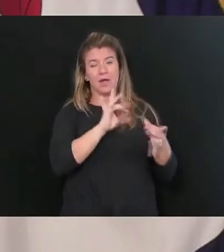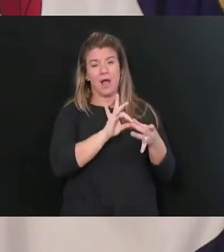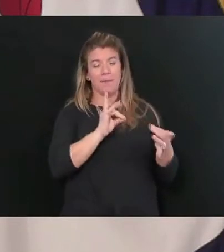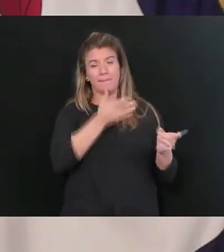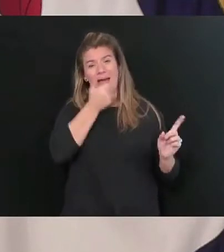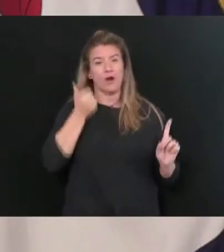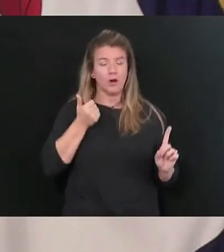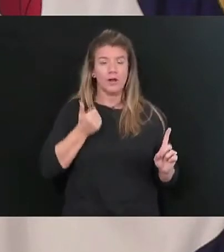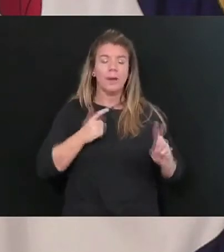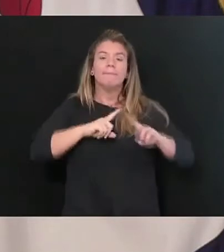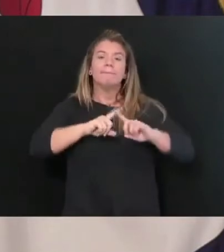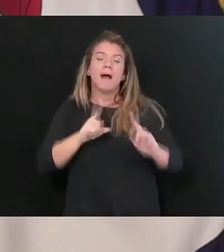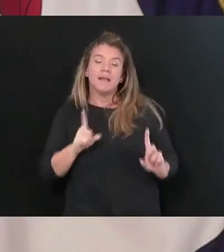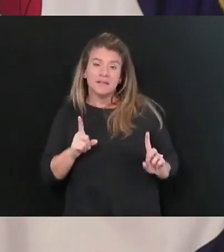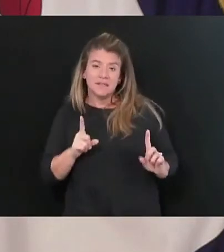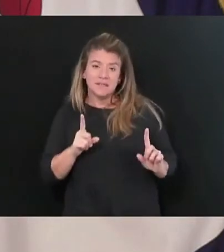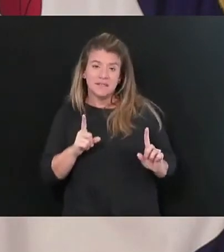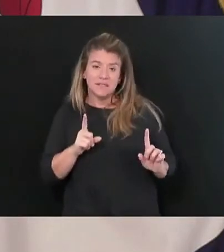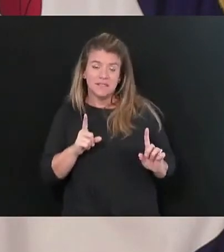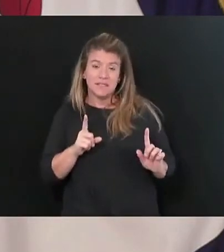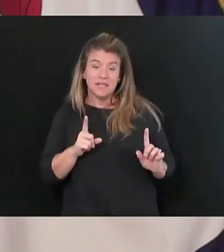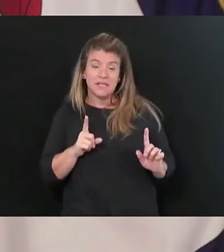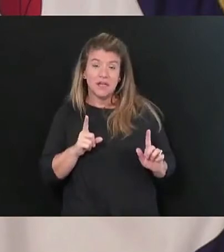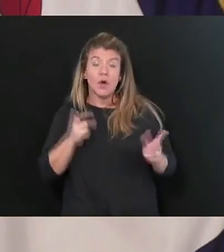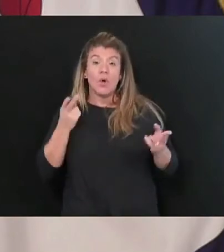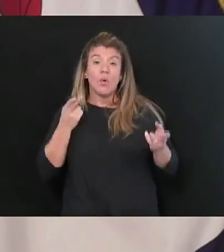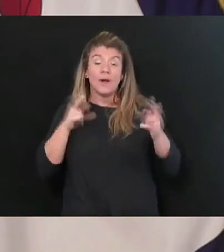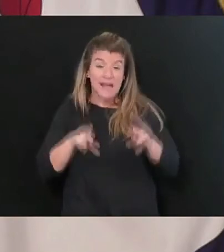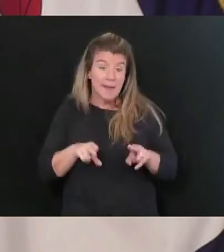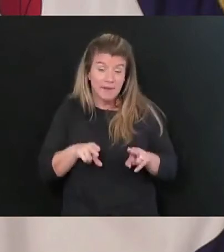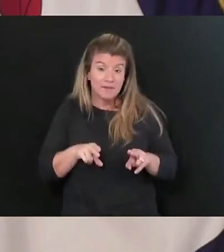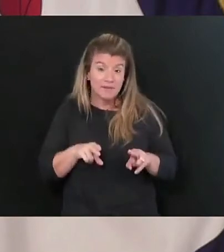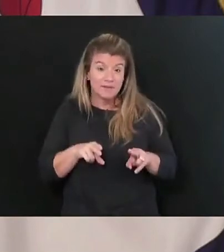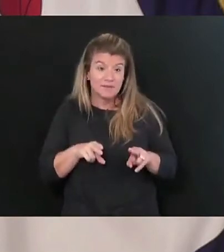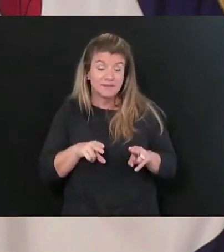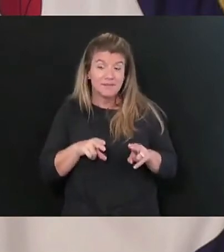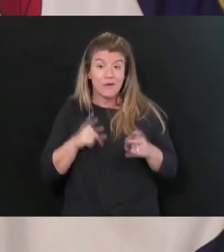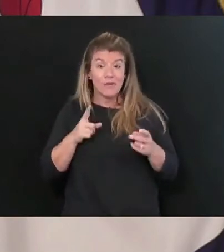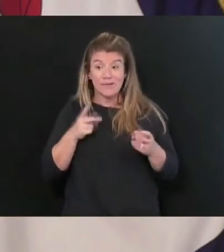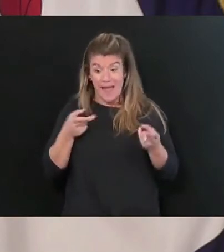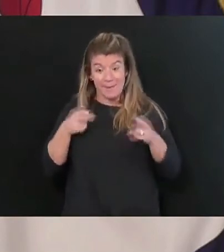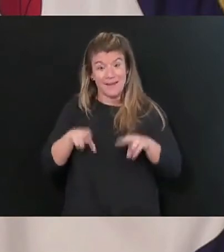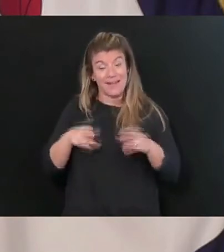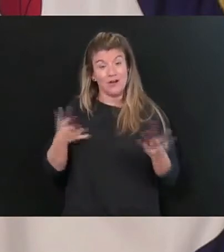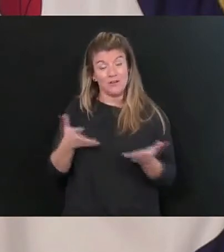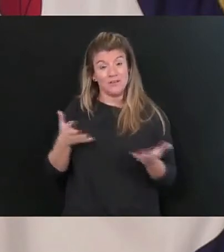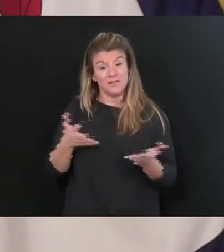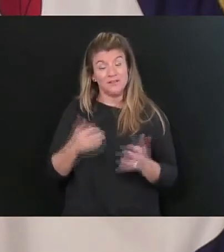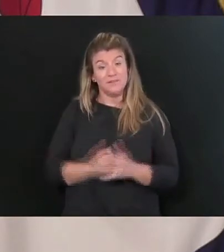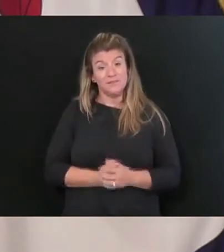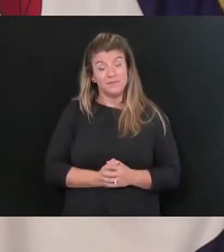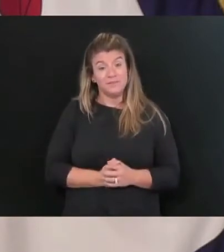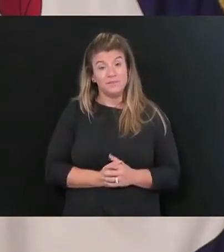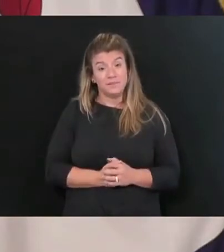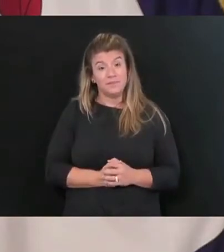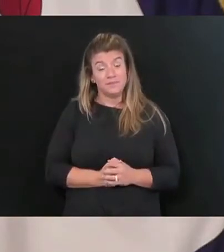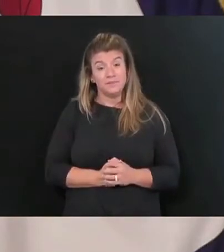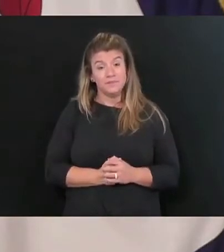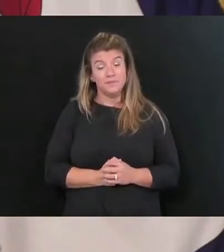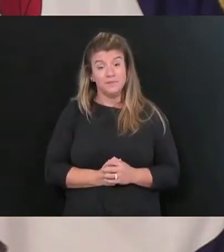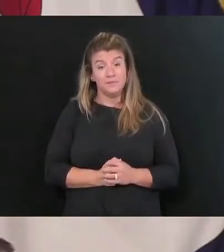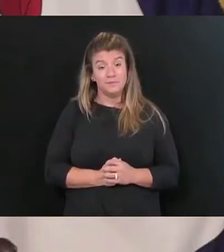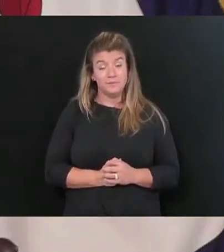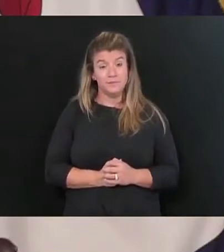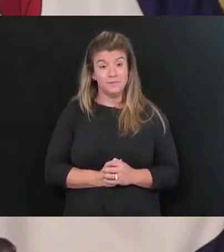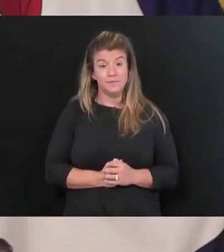let me just say this. What's happened? What happened to us? Well, I mean, the number one thing that